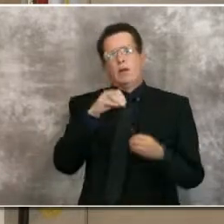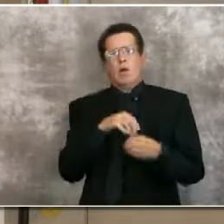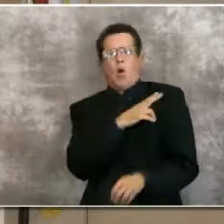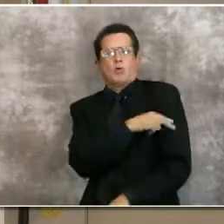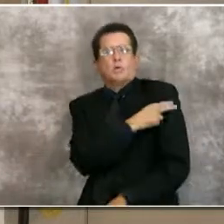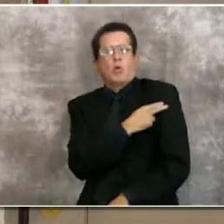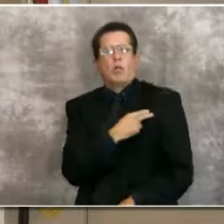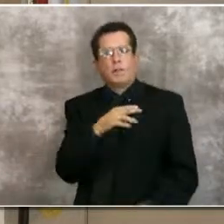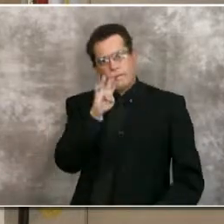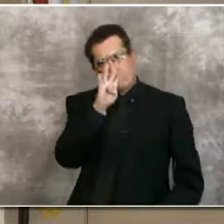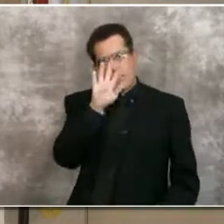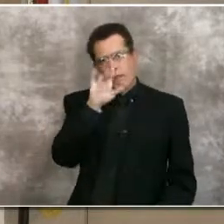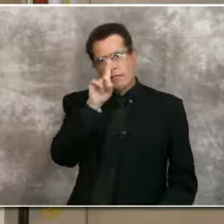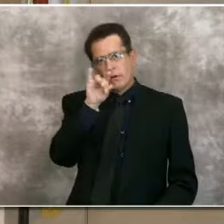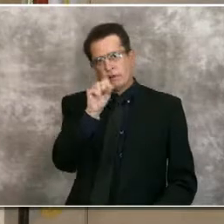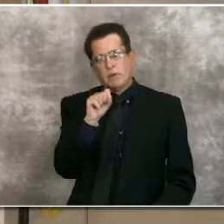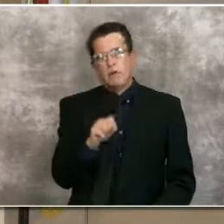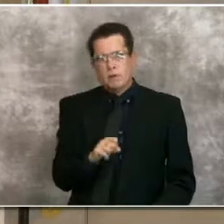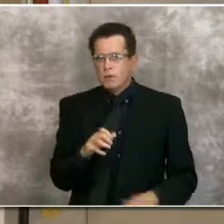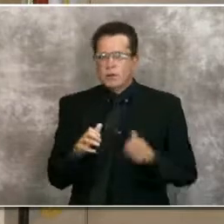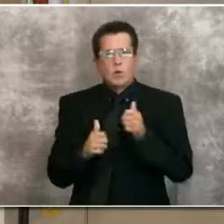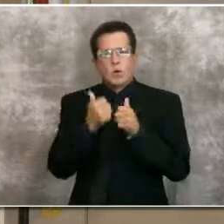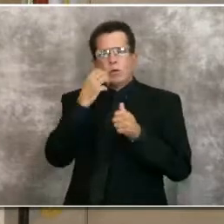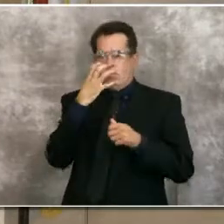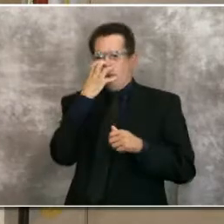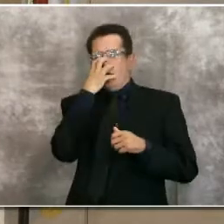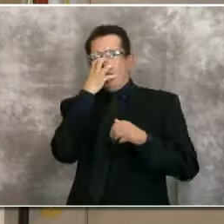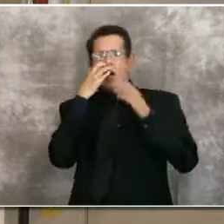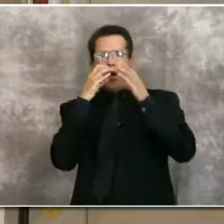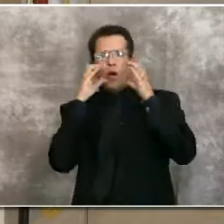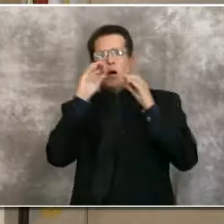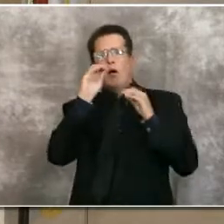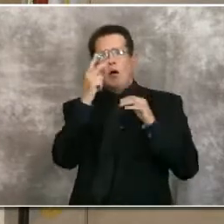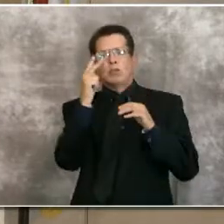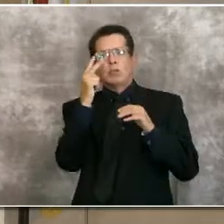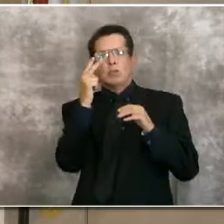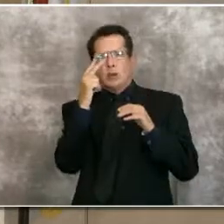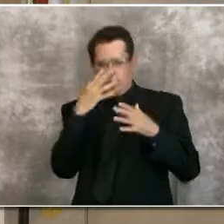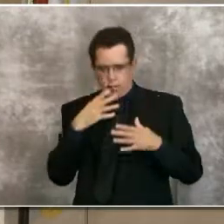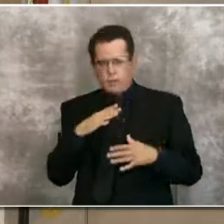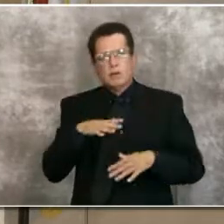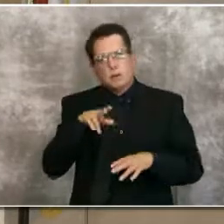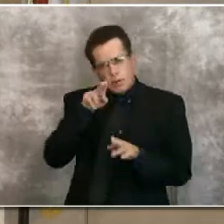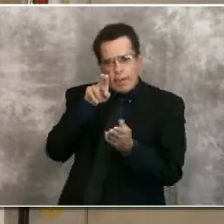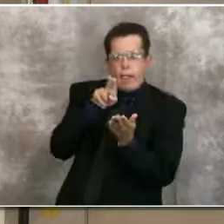most of which he was on high-flow oxygen and laying on his stomach to help